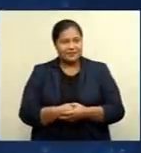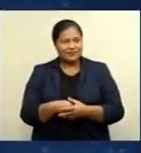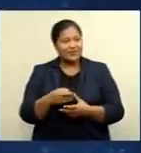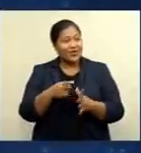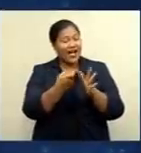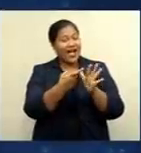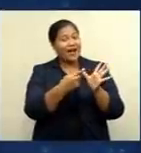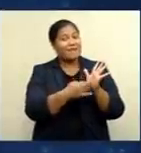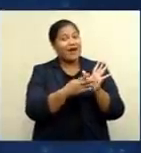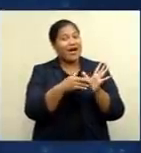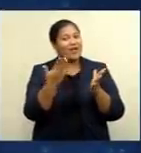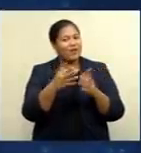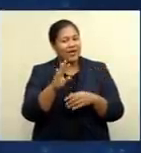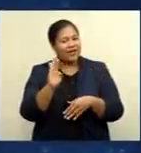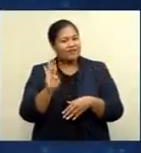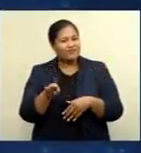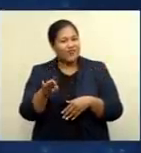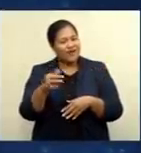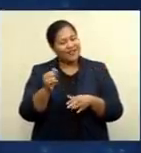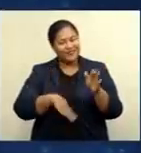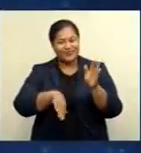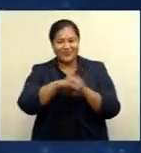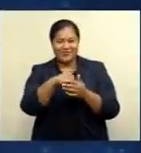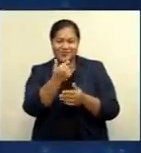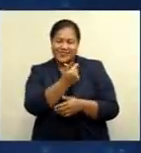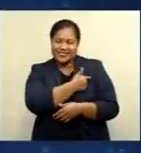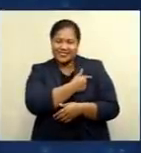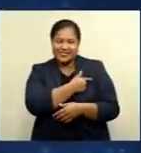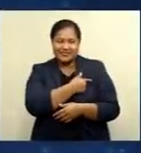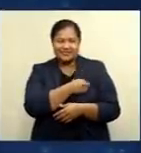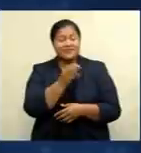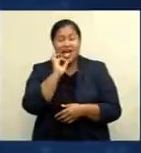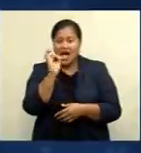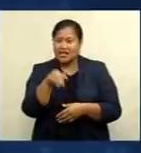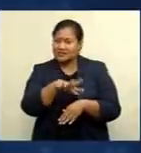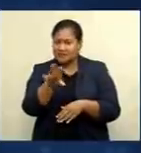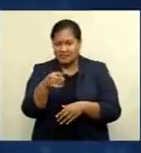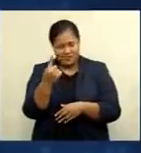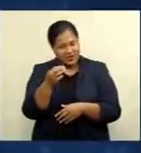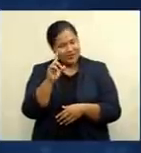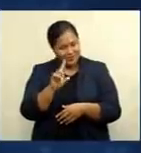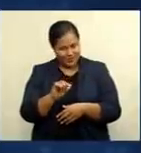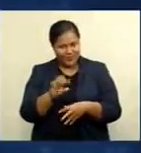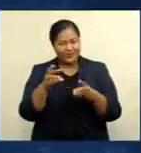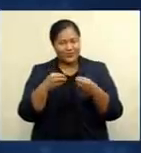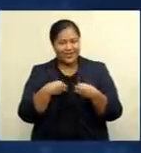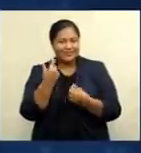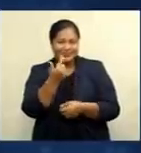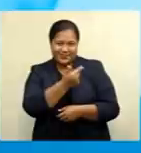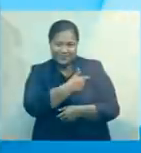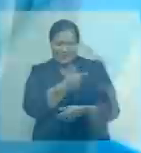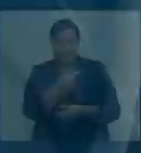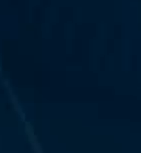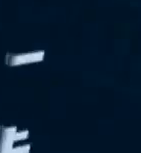of Vatumbongi Mbua is fully vaccinated. He is urging everyone to do their part and get vaccinated.